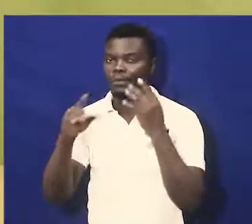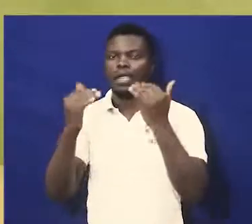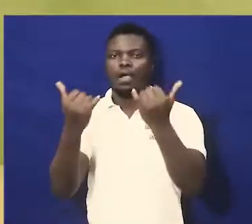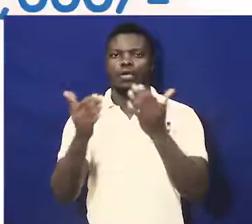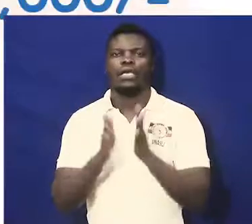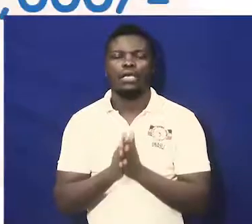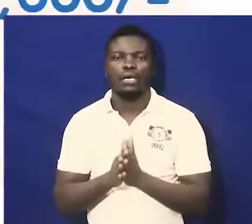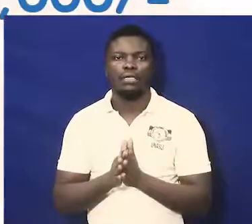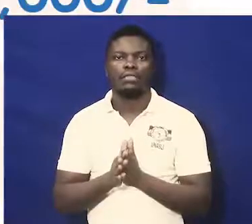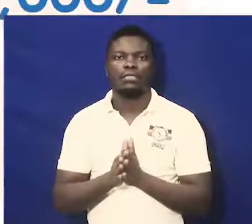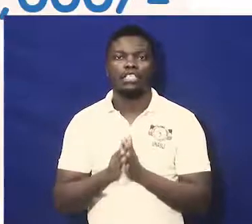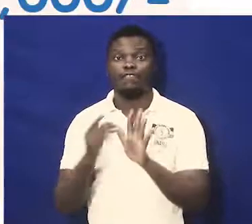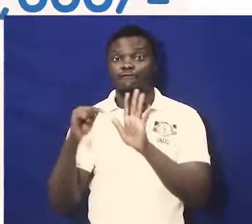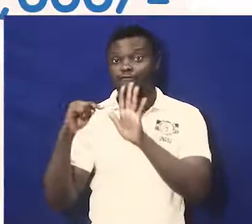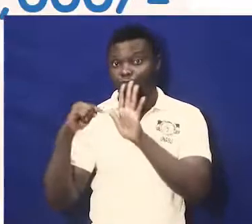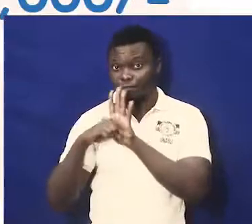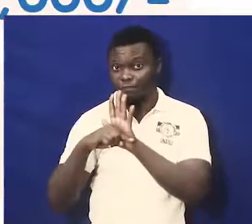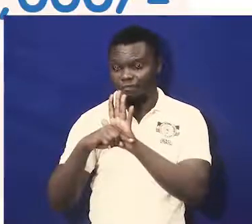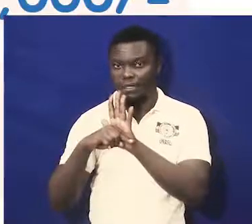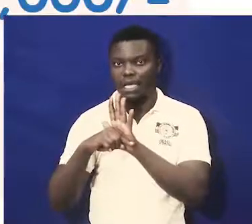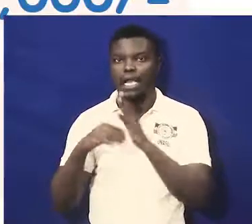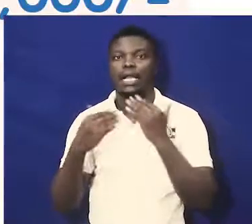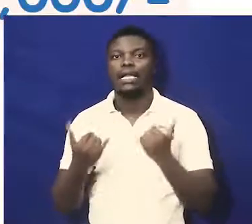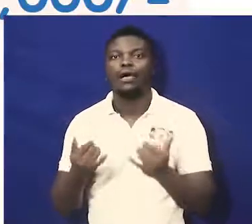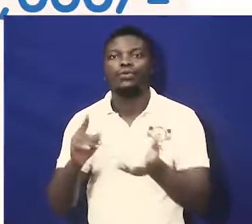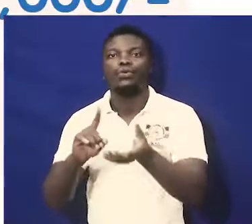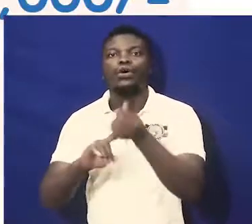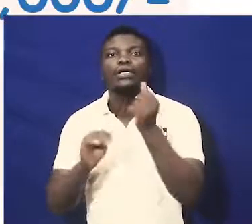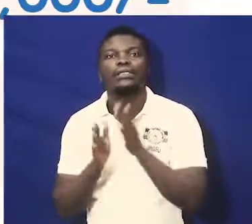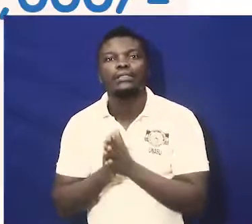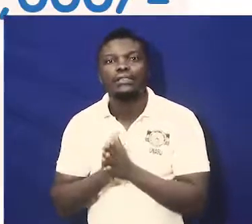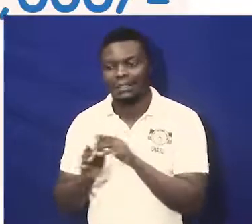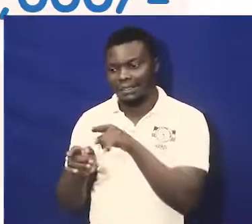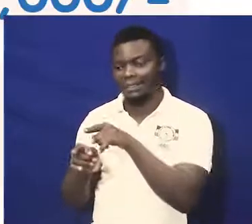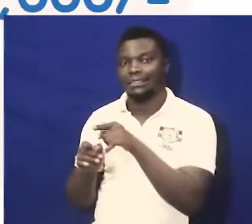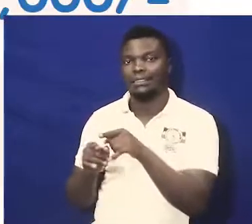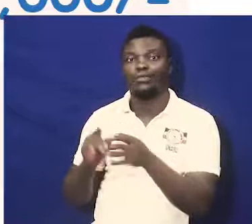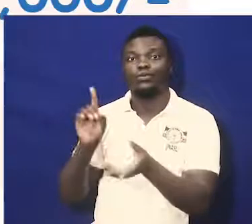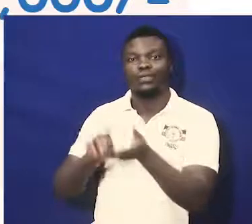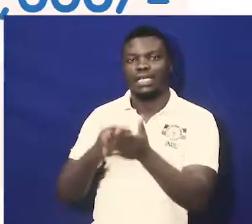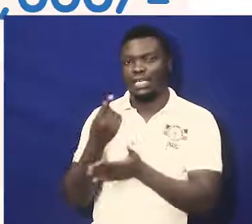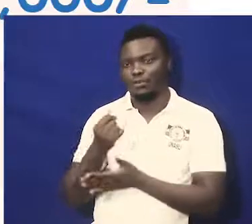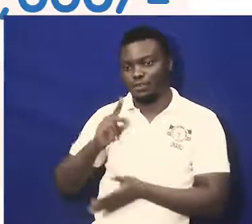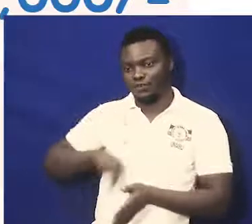So when we do that subtraction, we are going to get a profit of